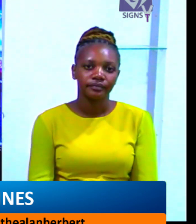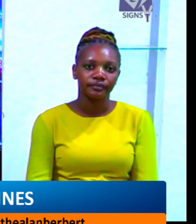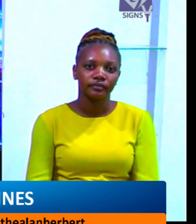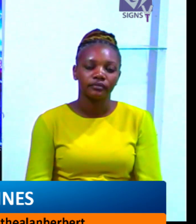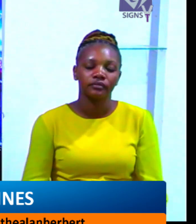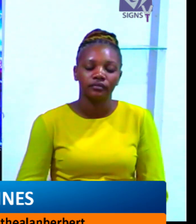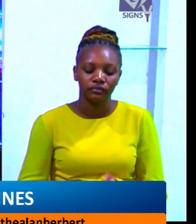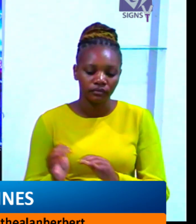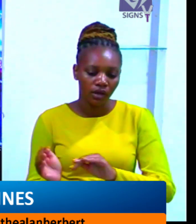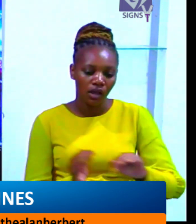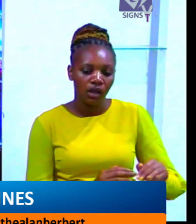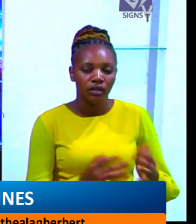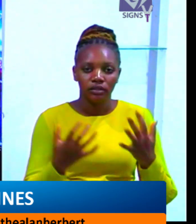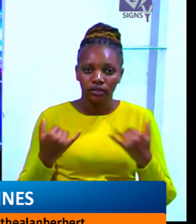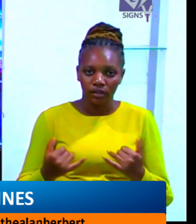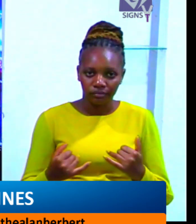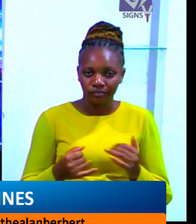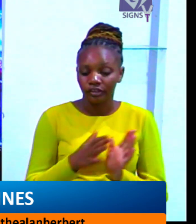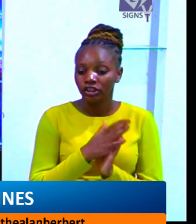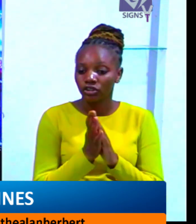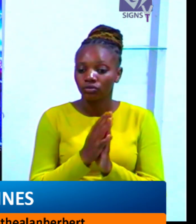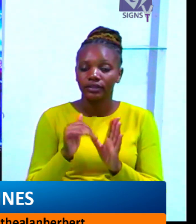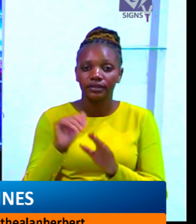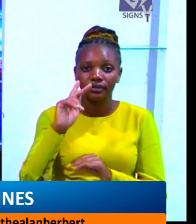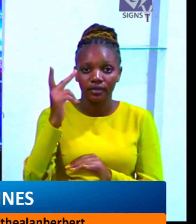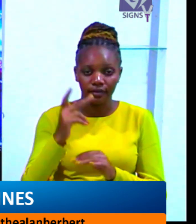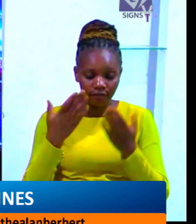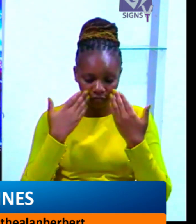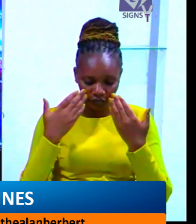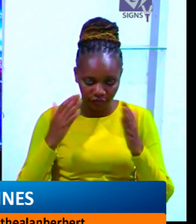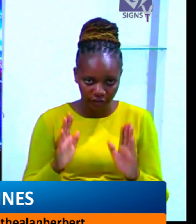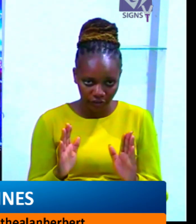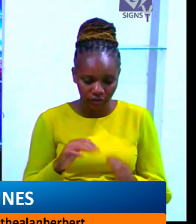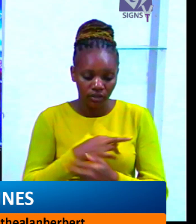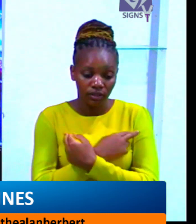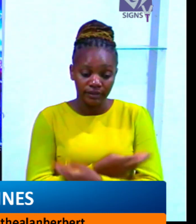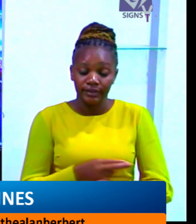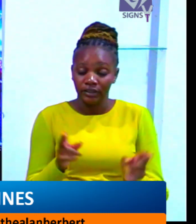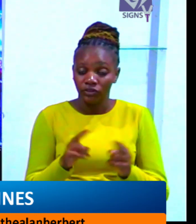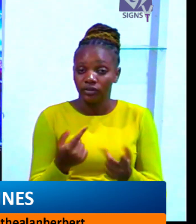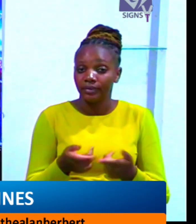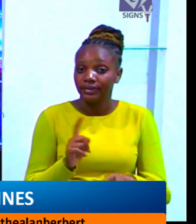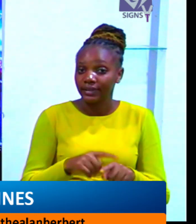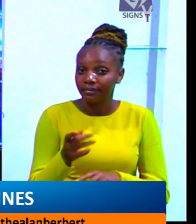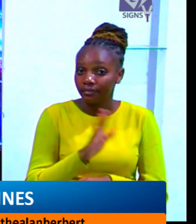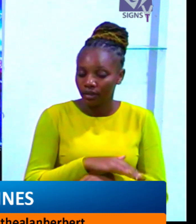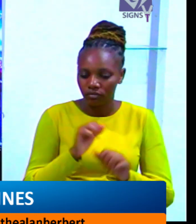The president, we come to the end of the news that are making headlines in the country. We're going to take a break. When